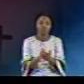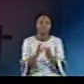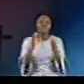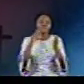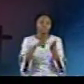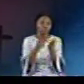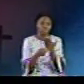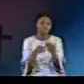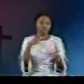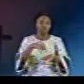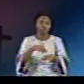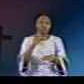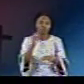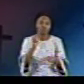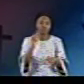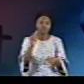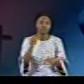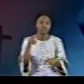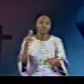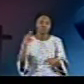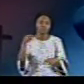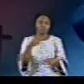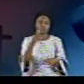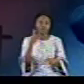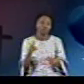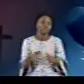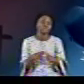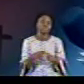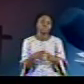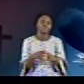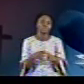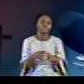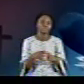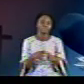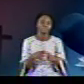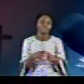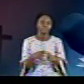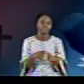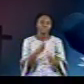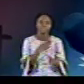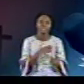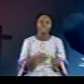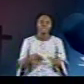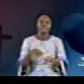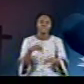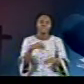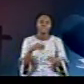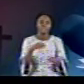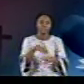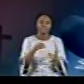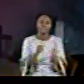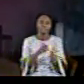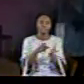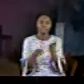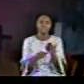hands for the two two sides and from that time everything was disappeared praise the lord